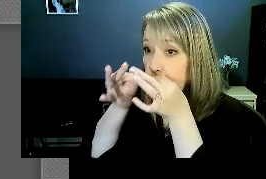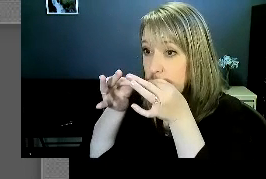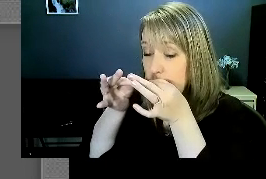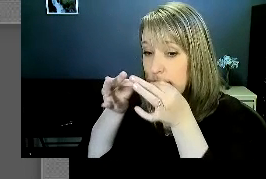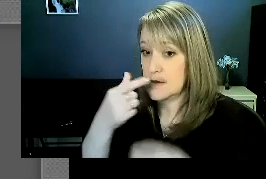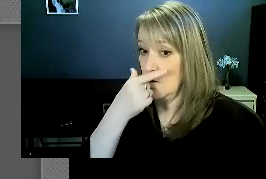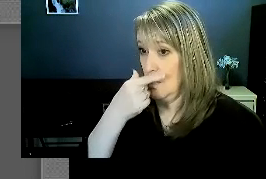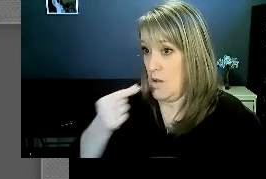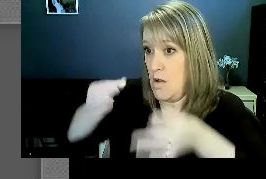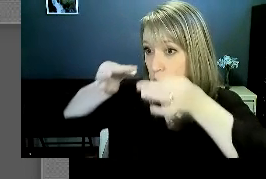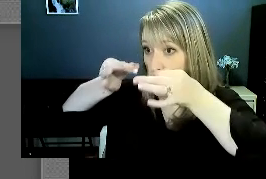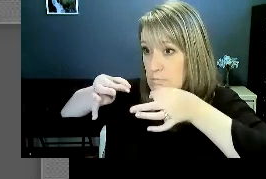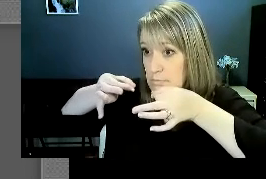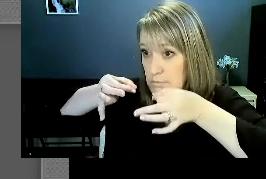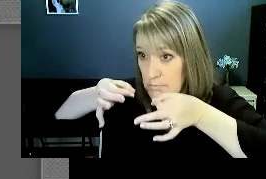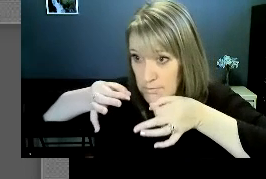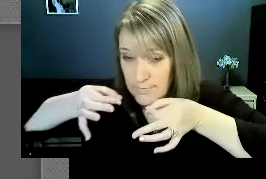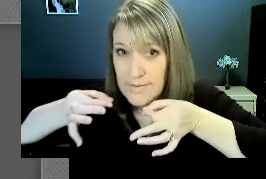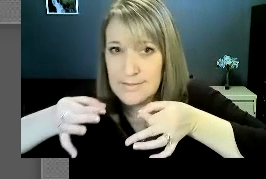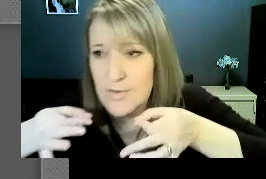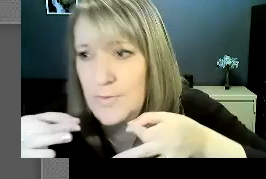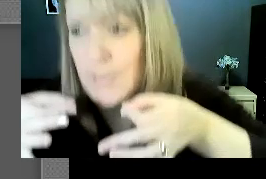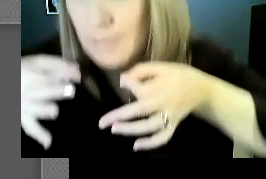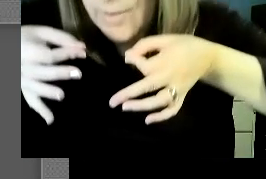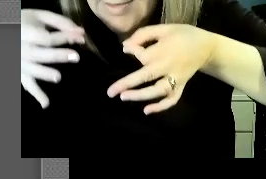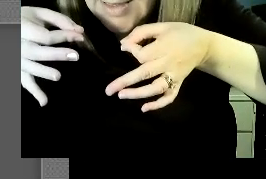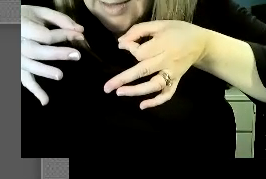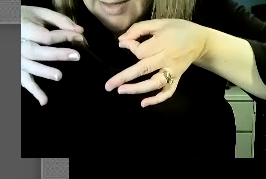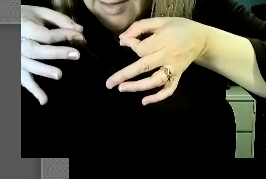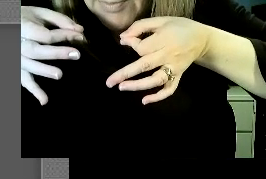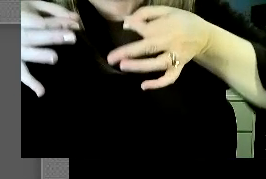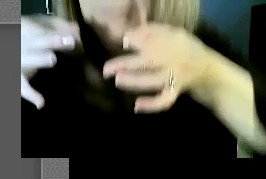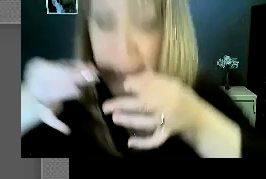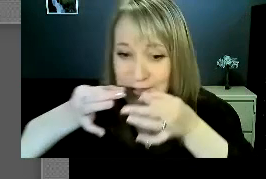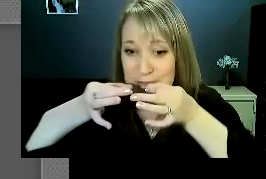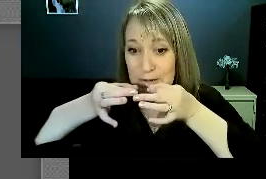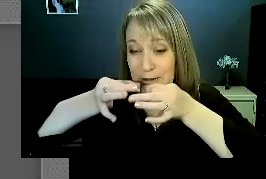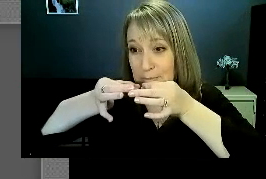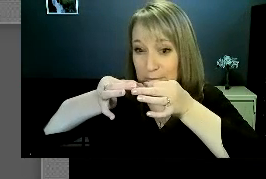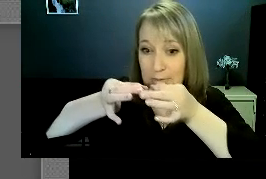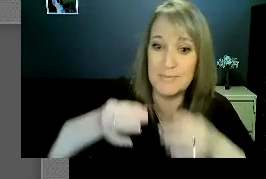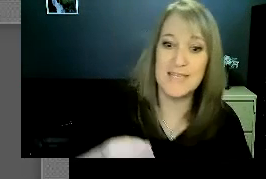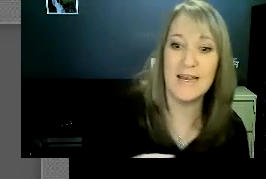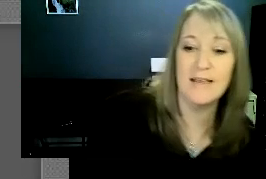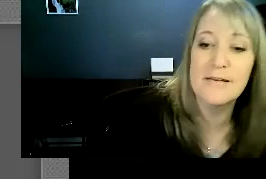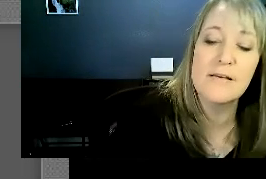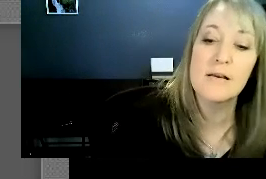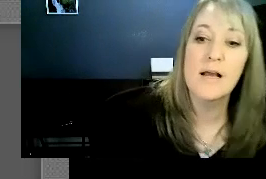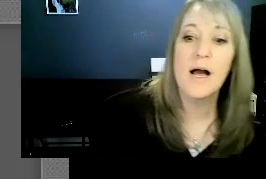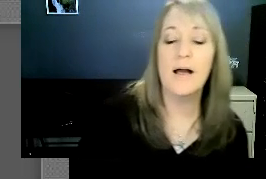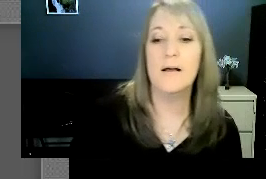know, so long. It's hard for me to, without standing up, to show you what I'm